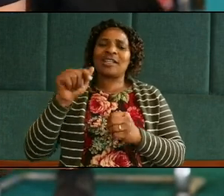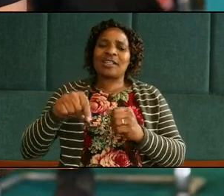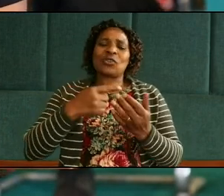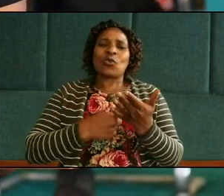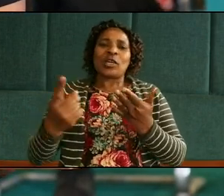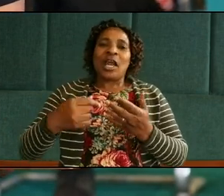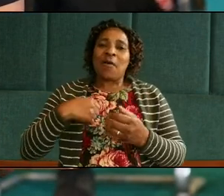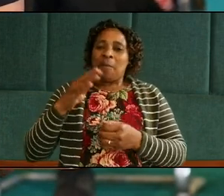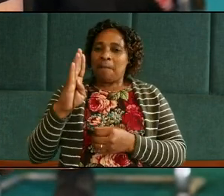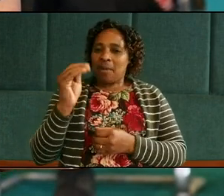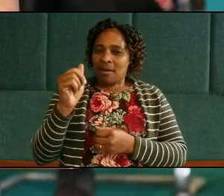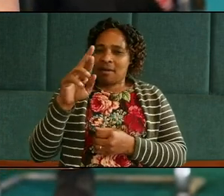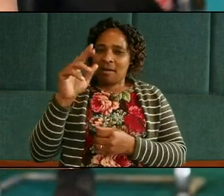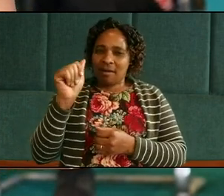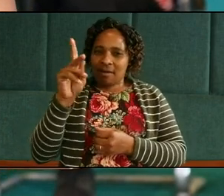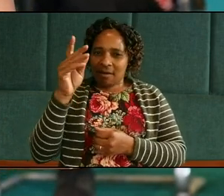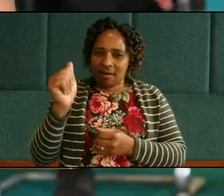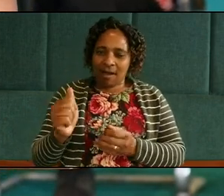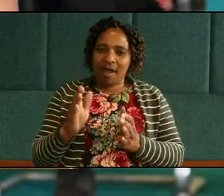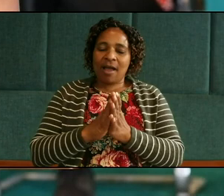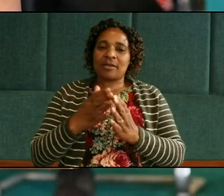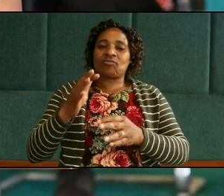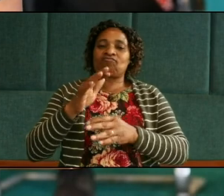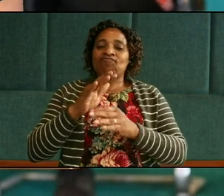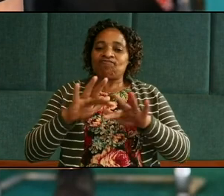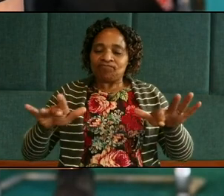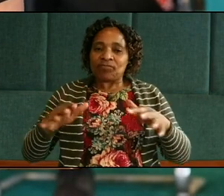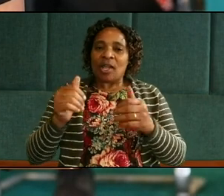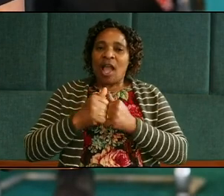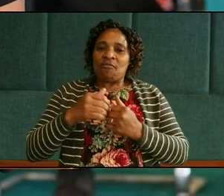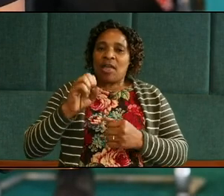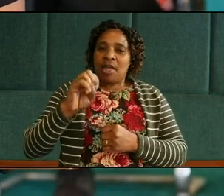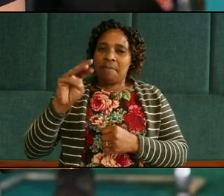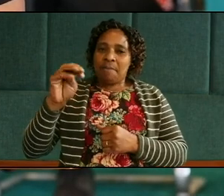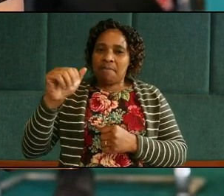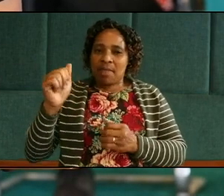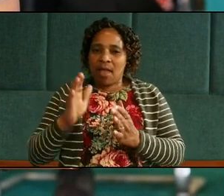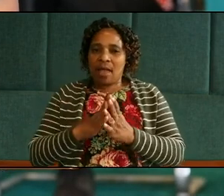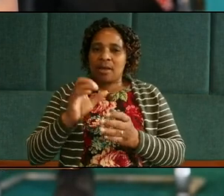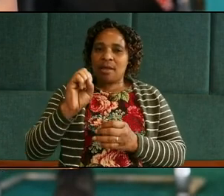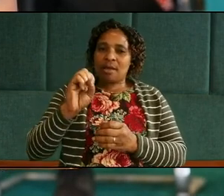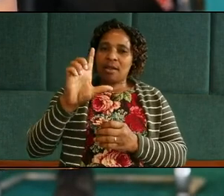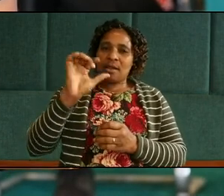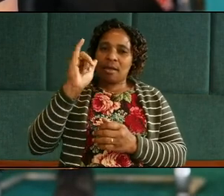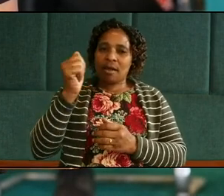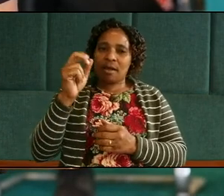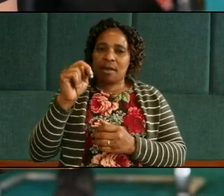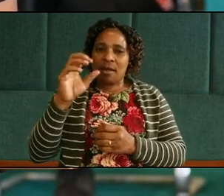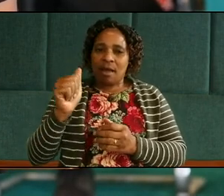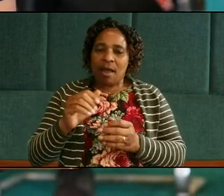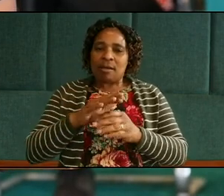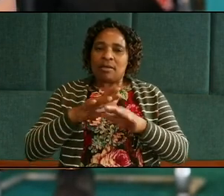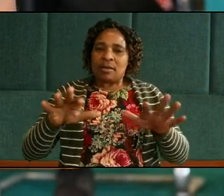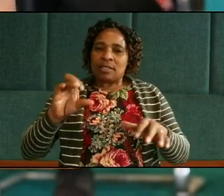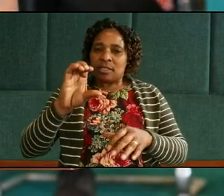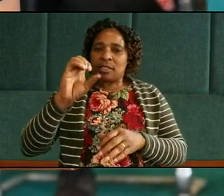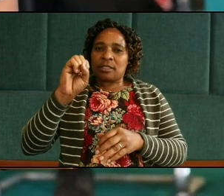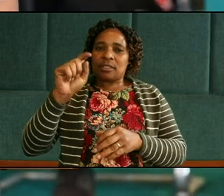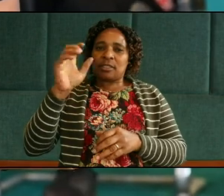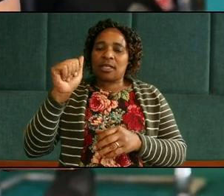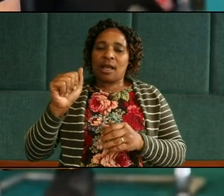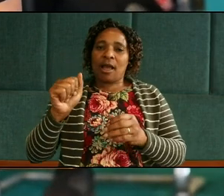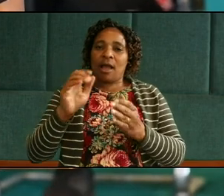have Barack on the mission story. In the orchestra, we have Amy and Ariana on the violins, Sid on the piano, and Sakai